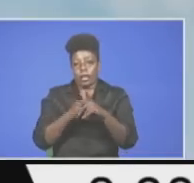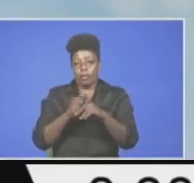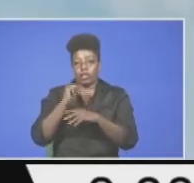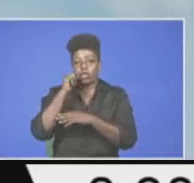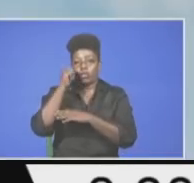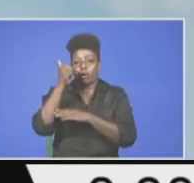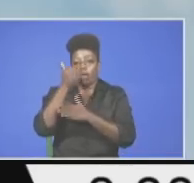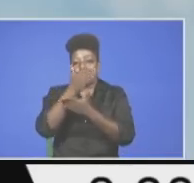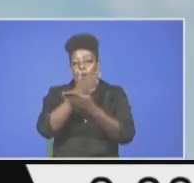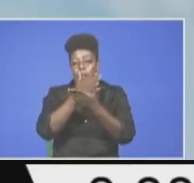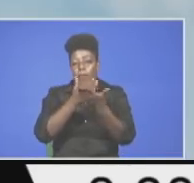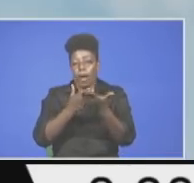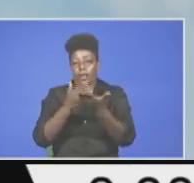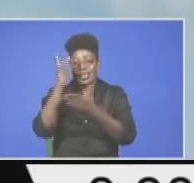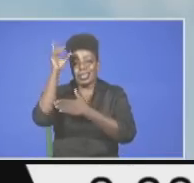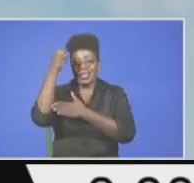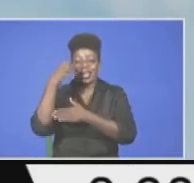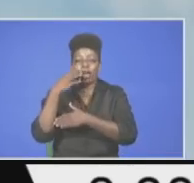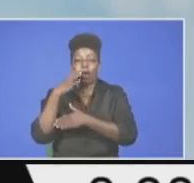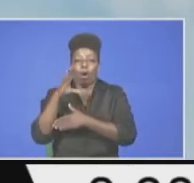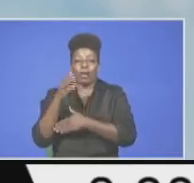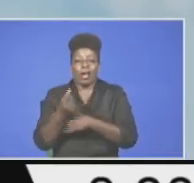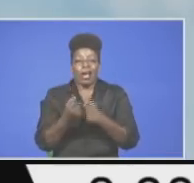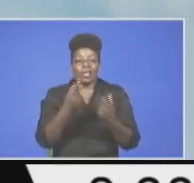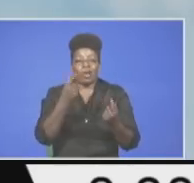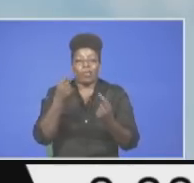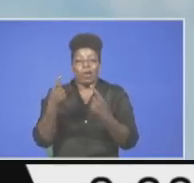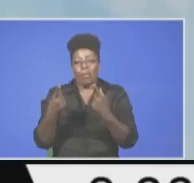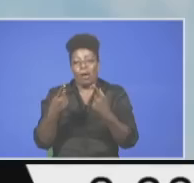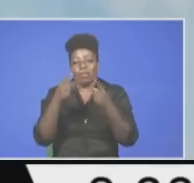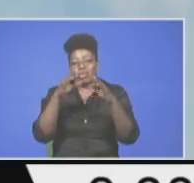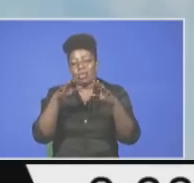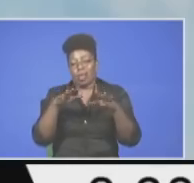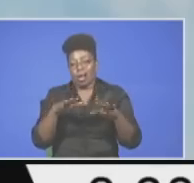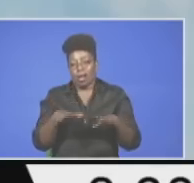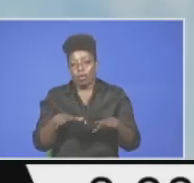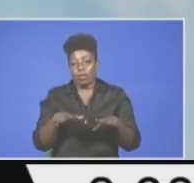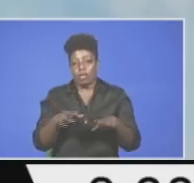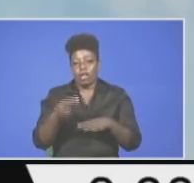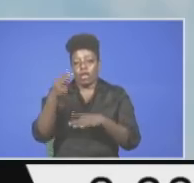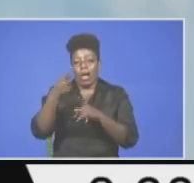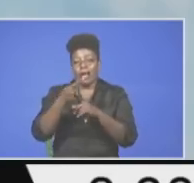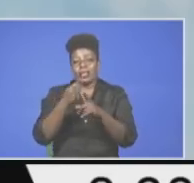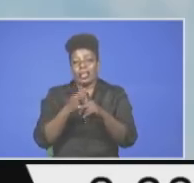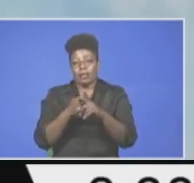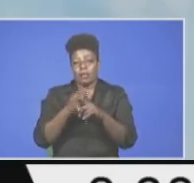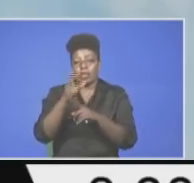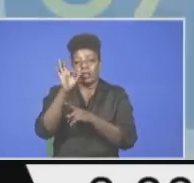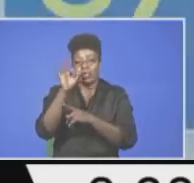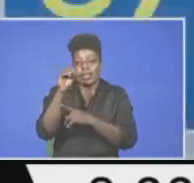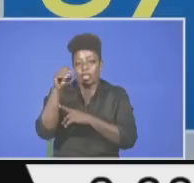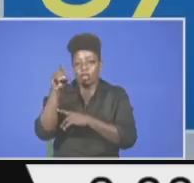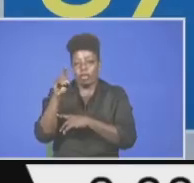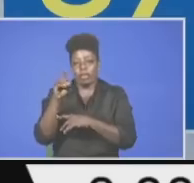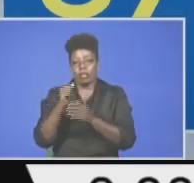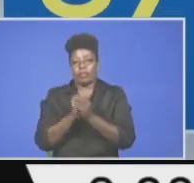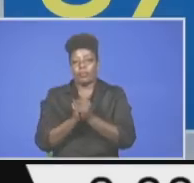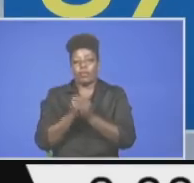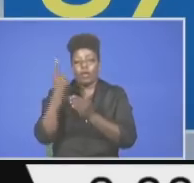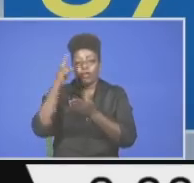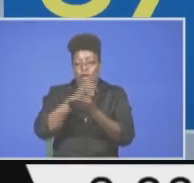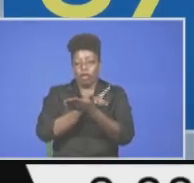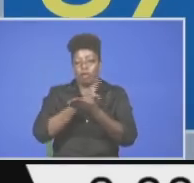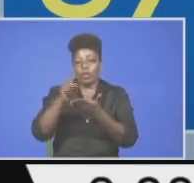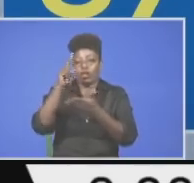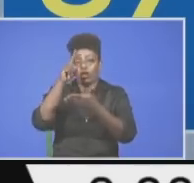be partly sunny, hot again with pop-up showers, even an isolated thunderstorm very likely, with your high temperature around 90 degrees. The extended weather